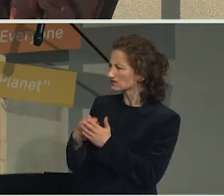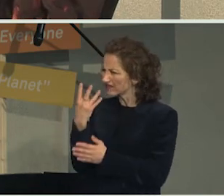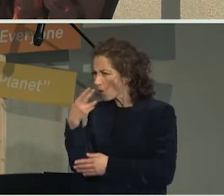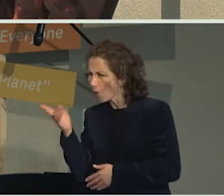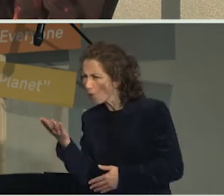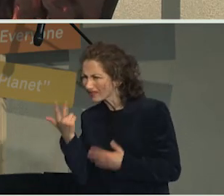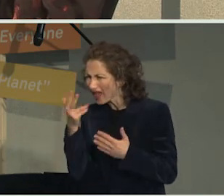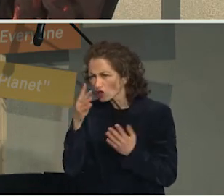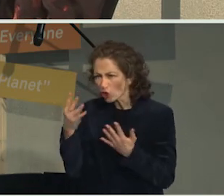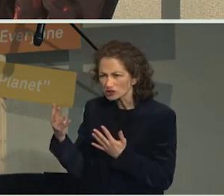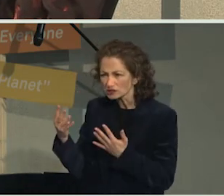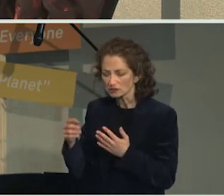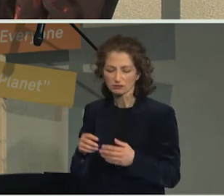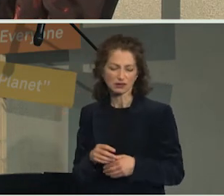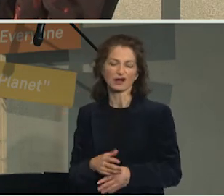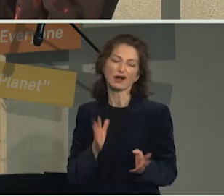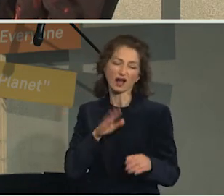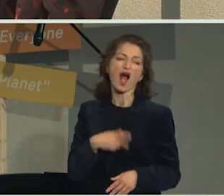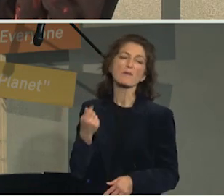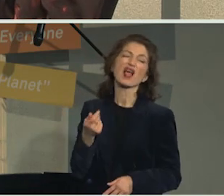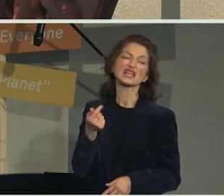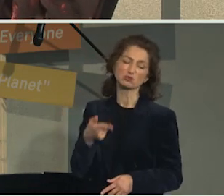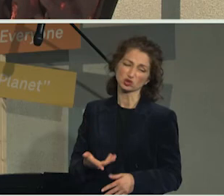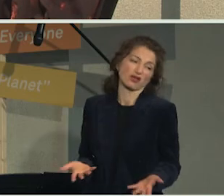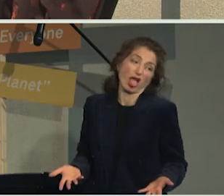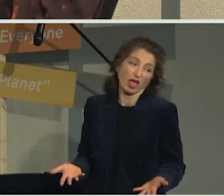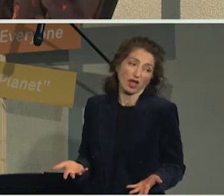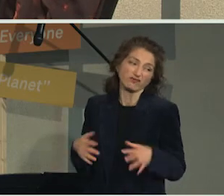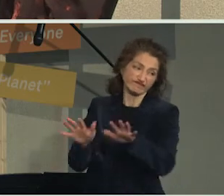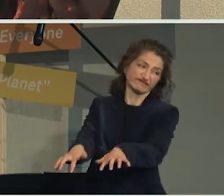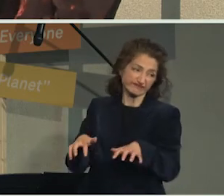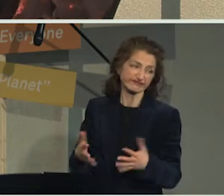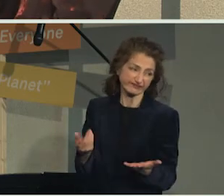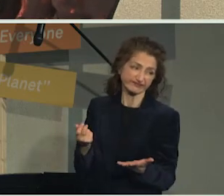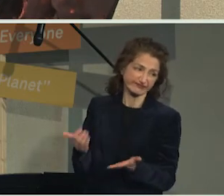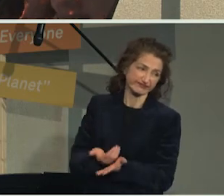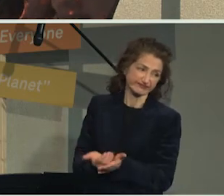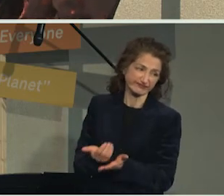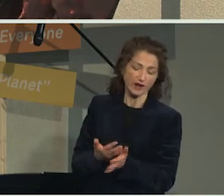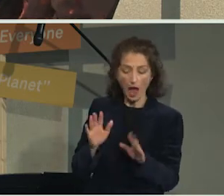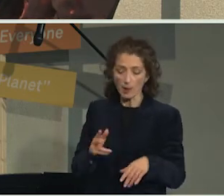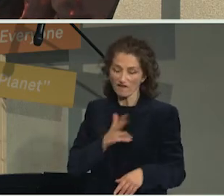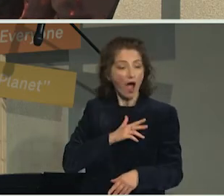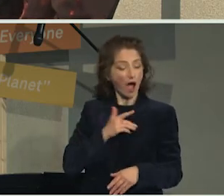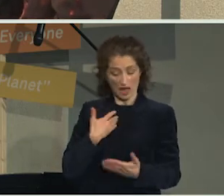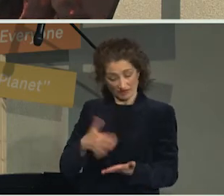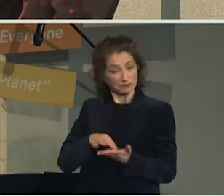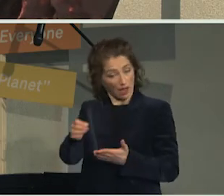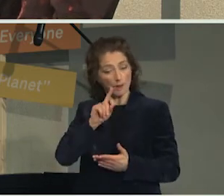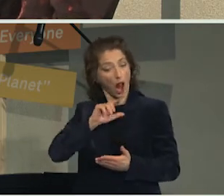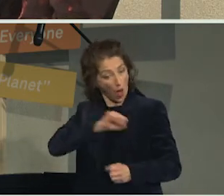Yeah, well, I think capitalism won this one too. I still thought it was worth it for once. Let's see what's in